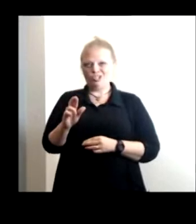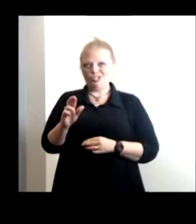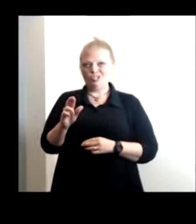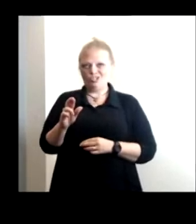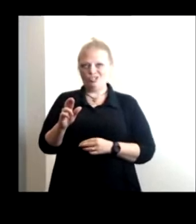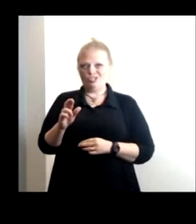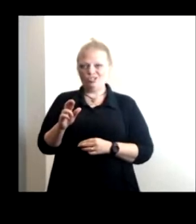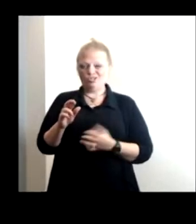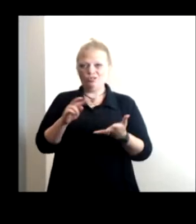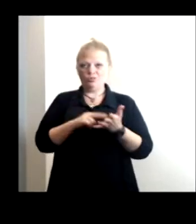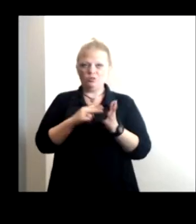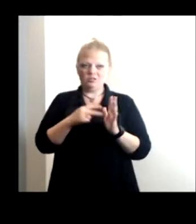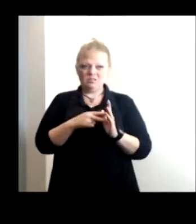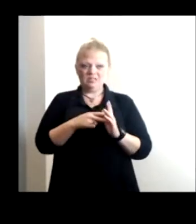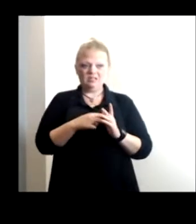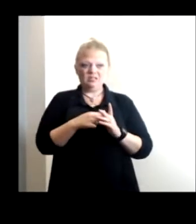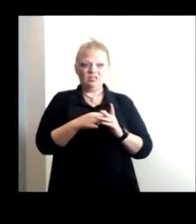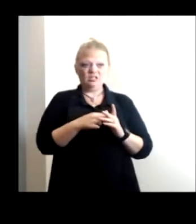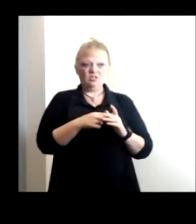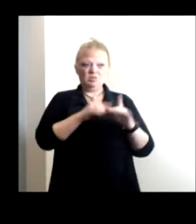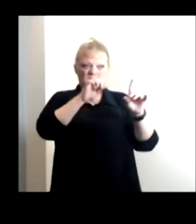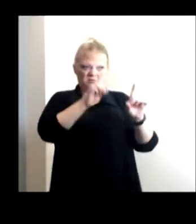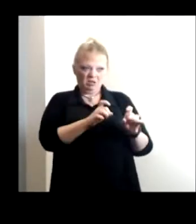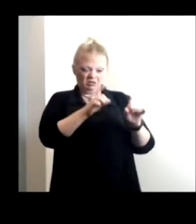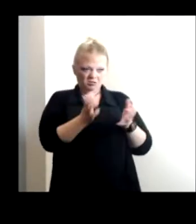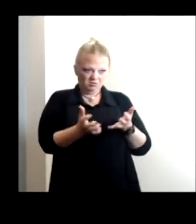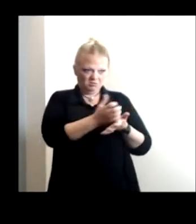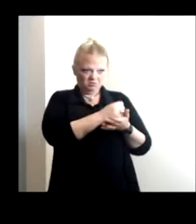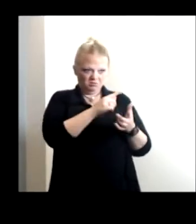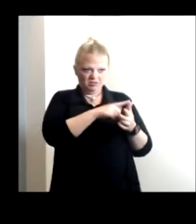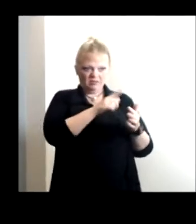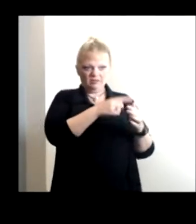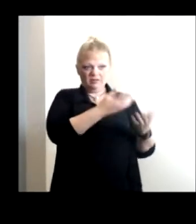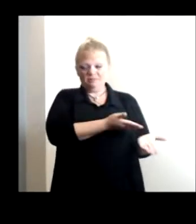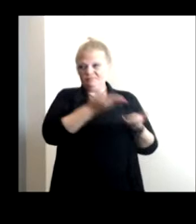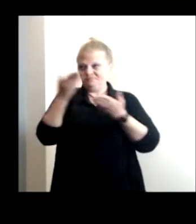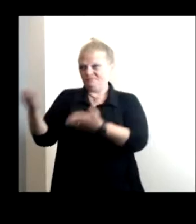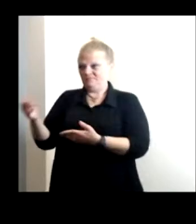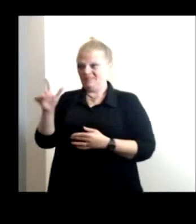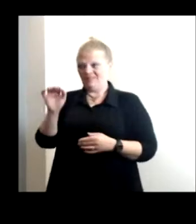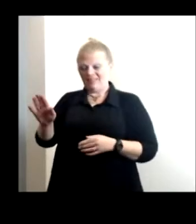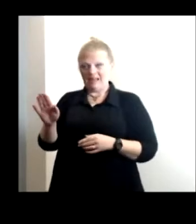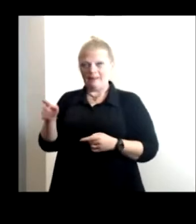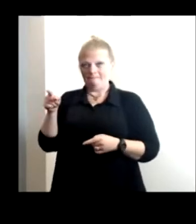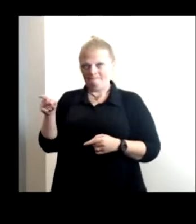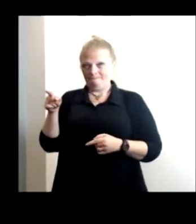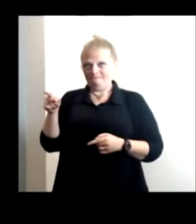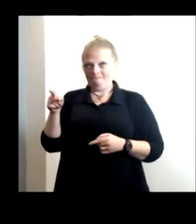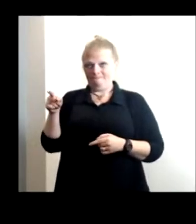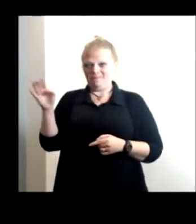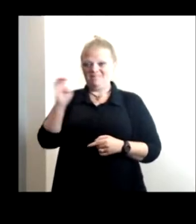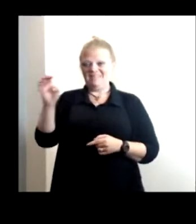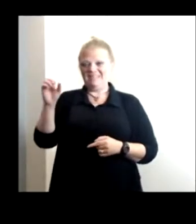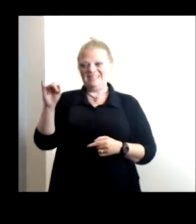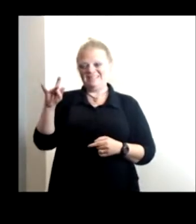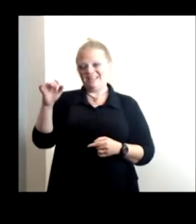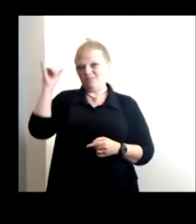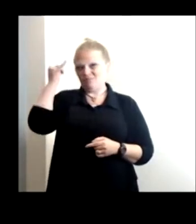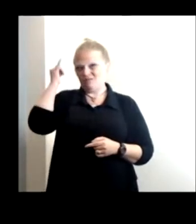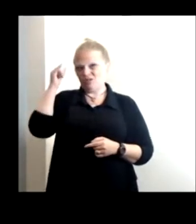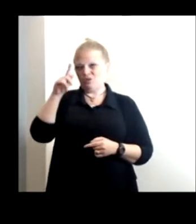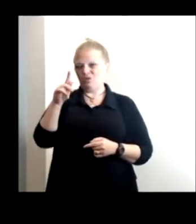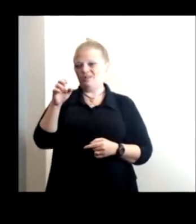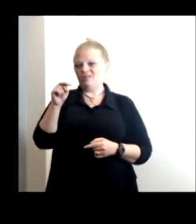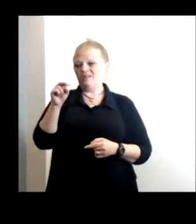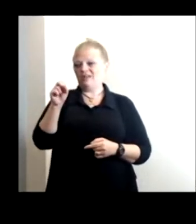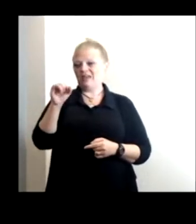have to take it over to our health lab on east side of Buffalo, on